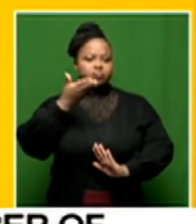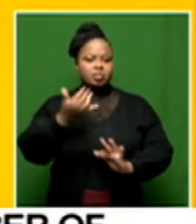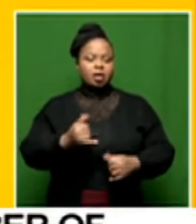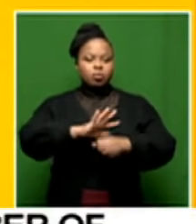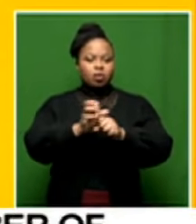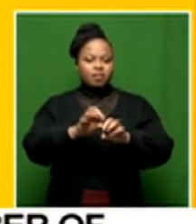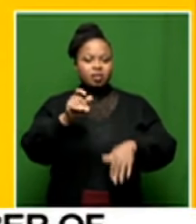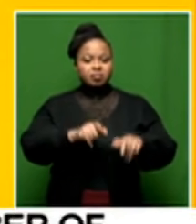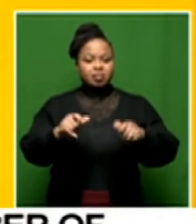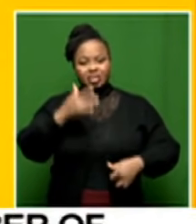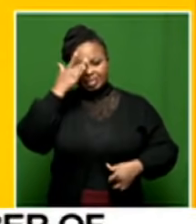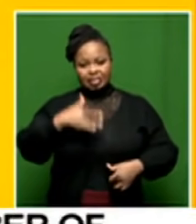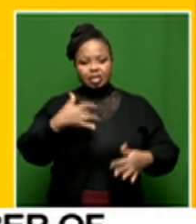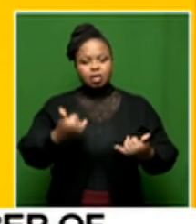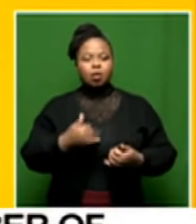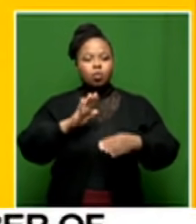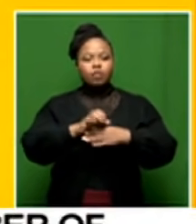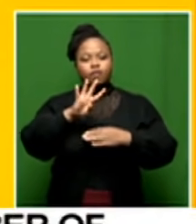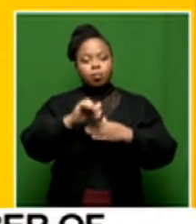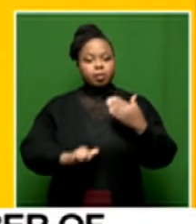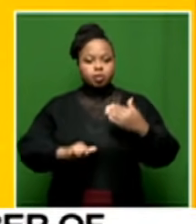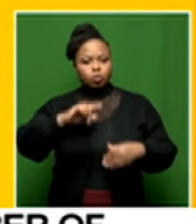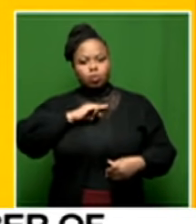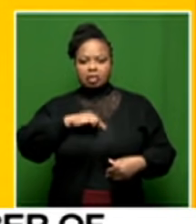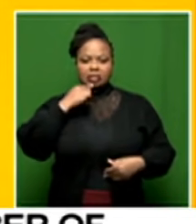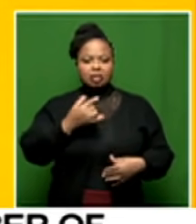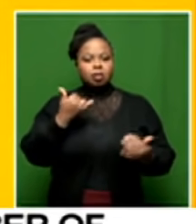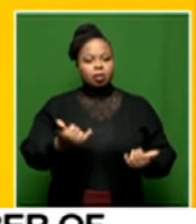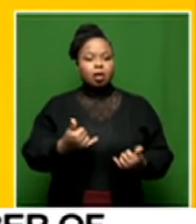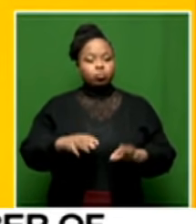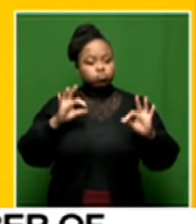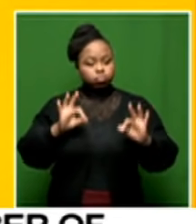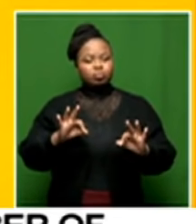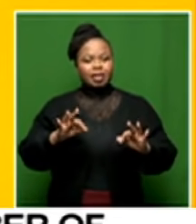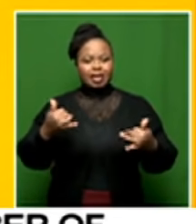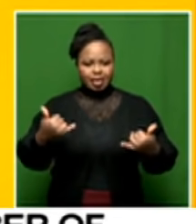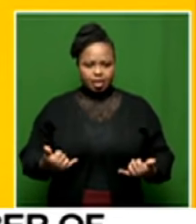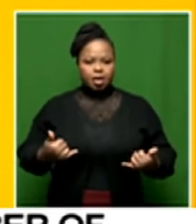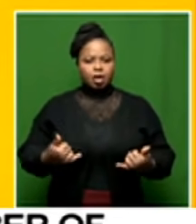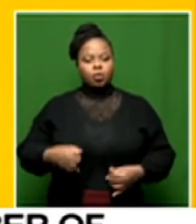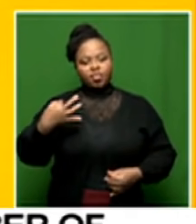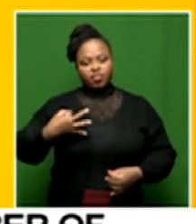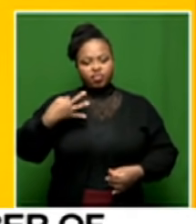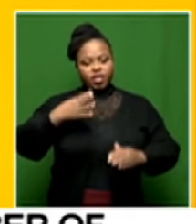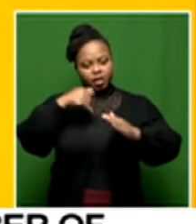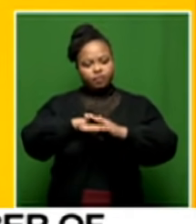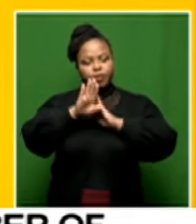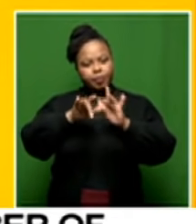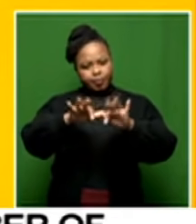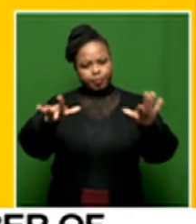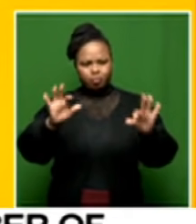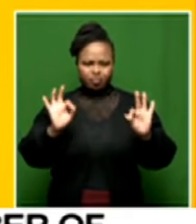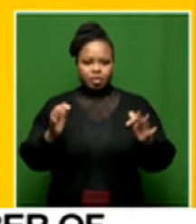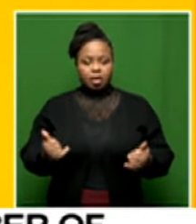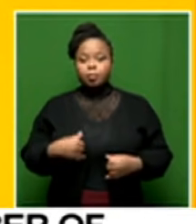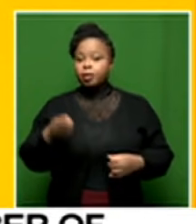new coronavirus infections in more than 4 months, indicating that the country is officially entering the third wave.